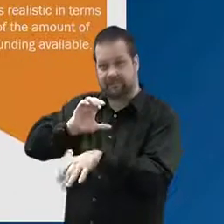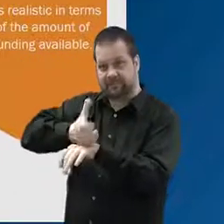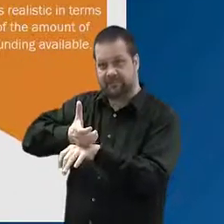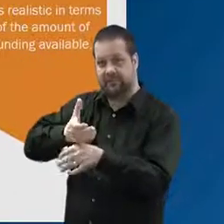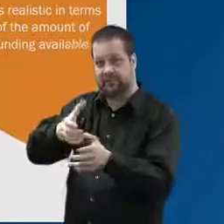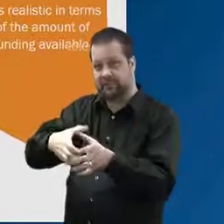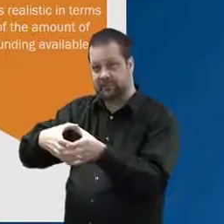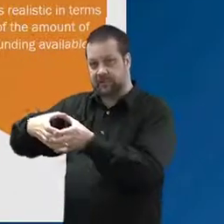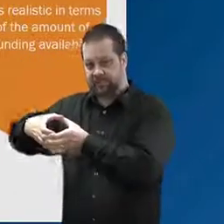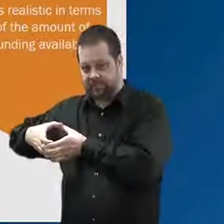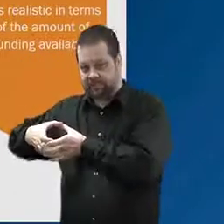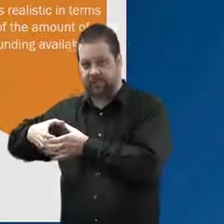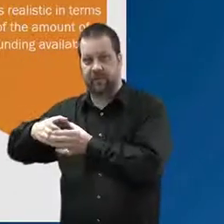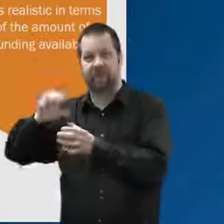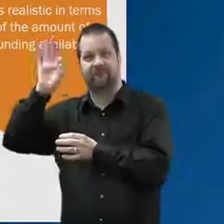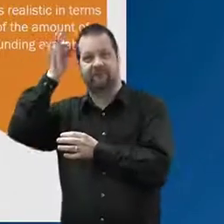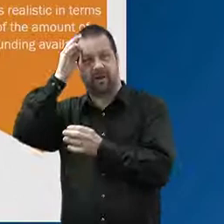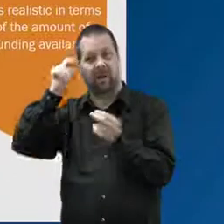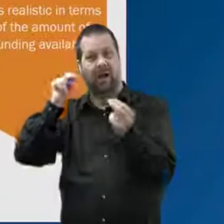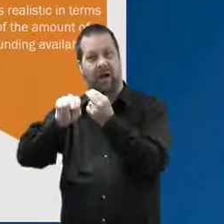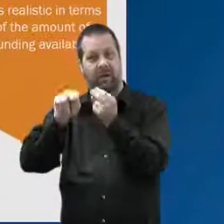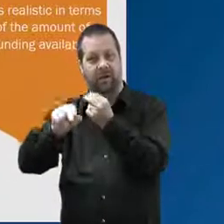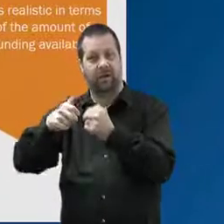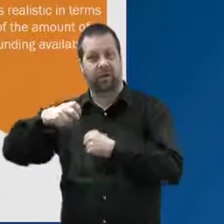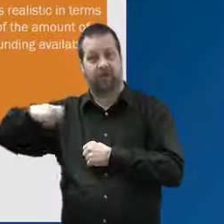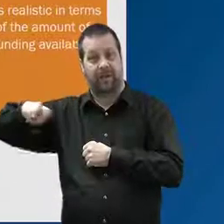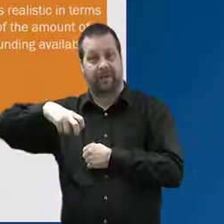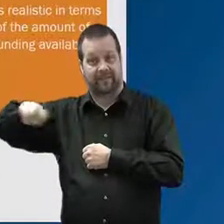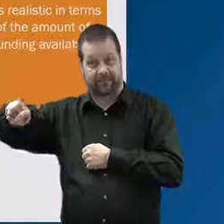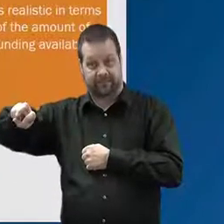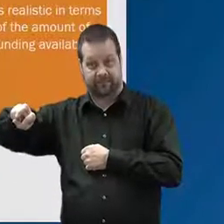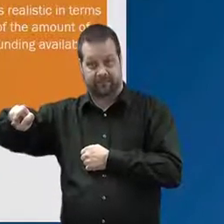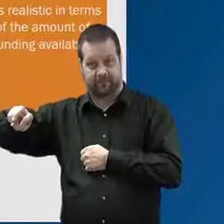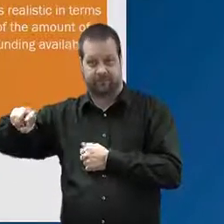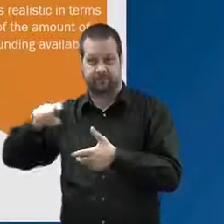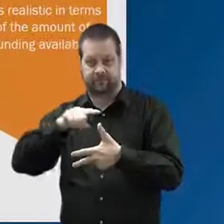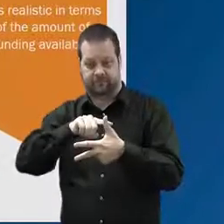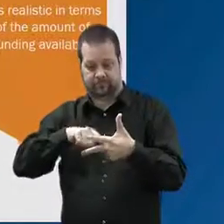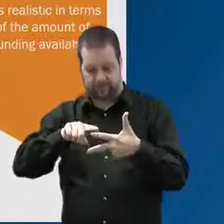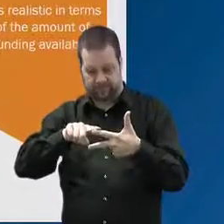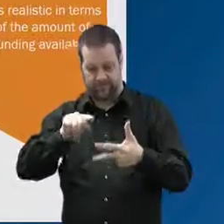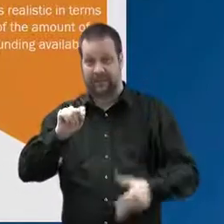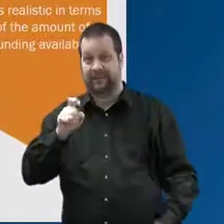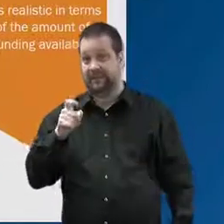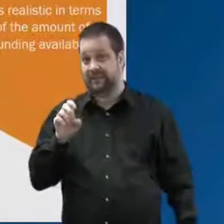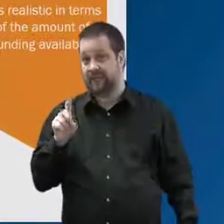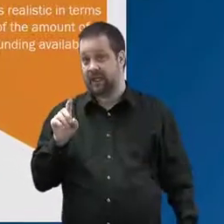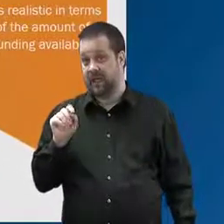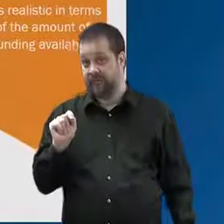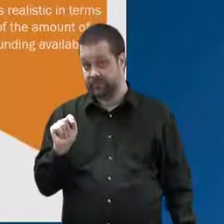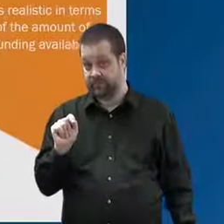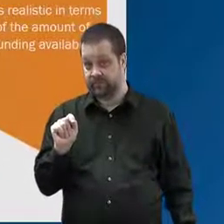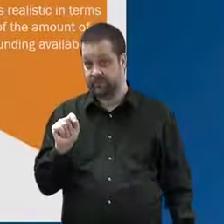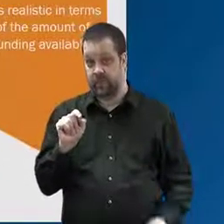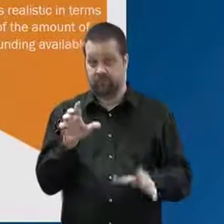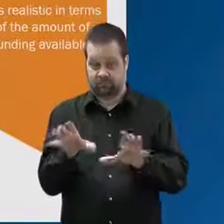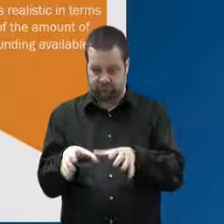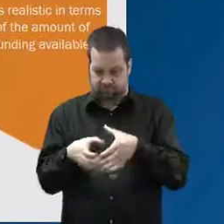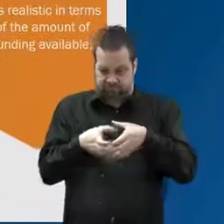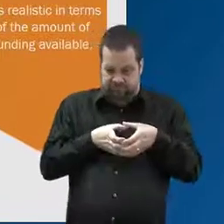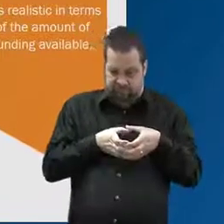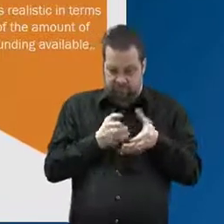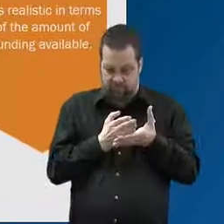Administrations. Or 2. TxDOT, like the federal government, also allocates a section of our budget for those